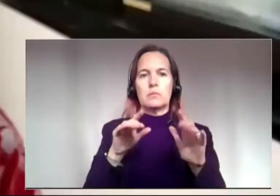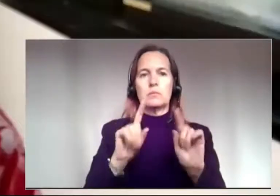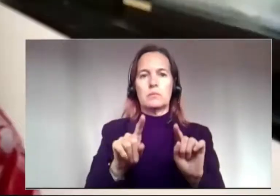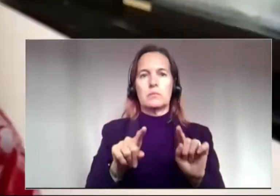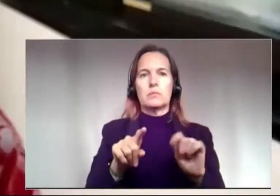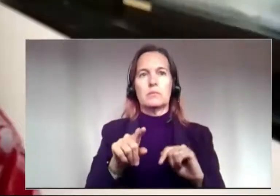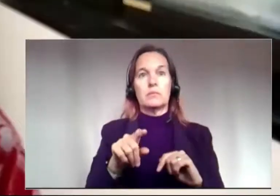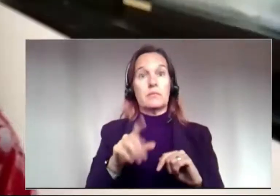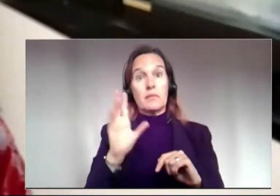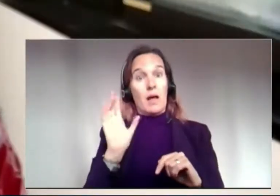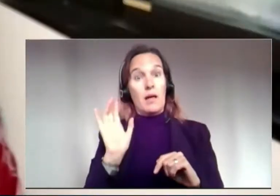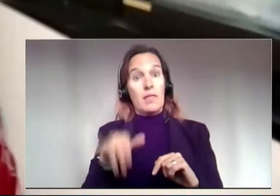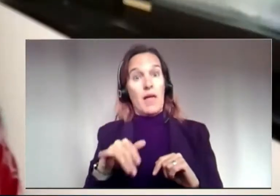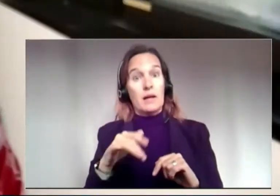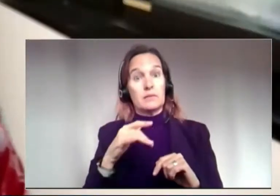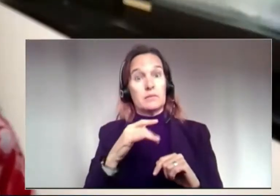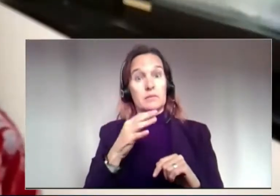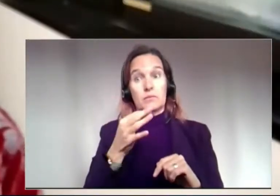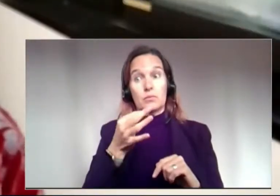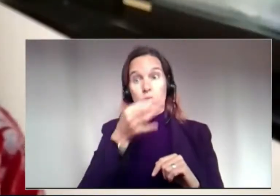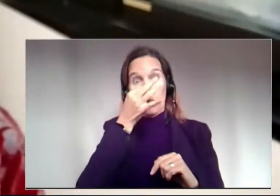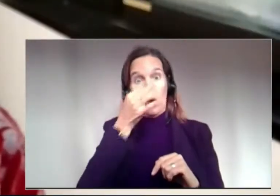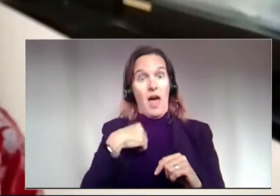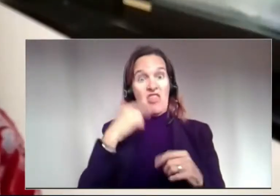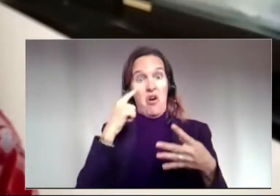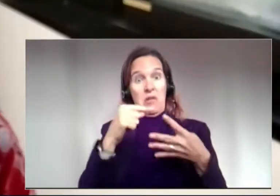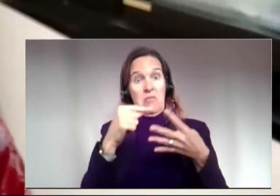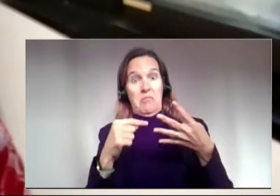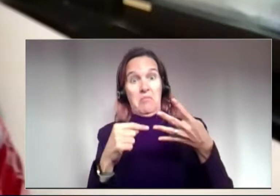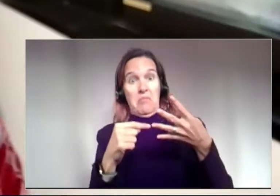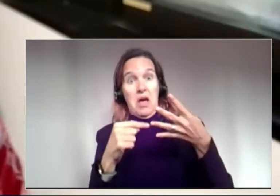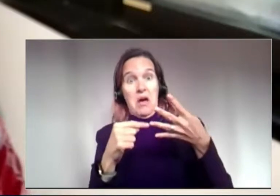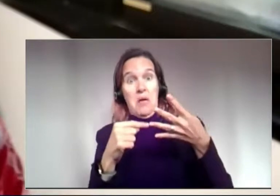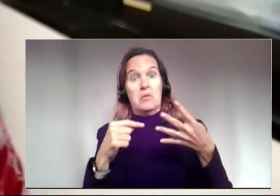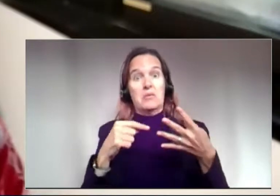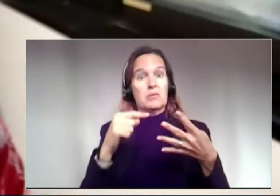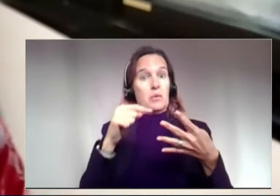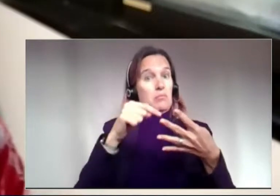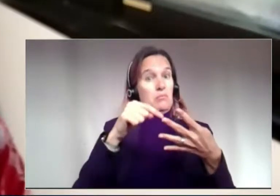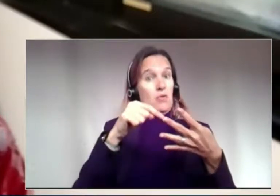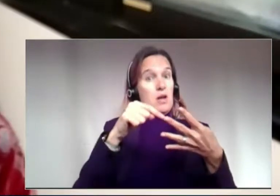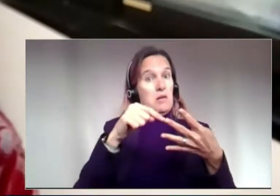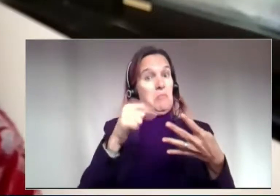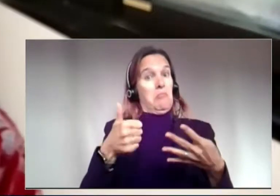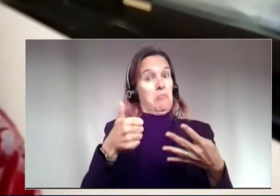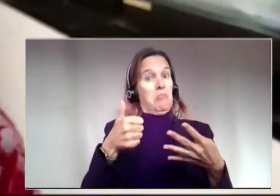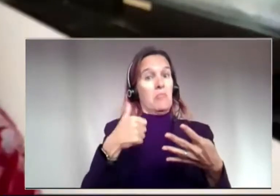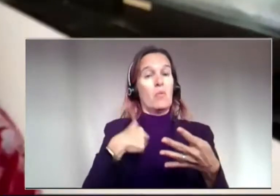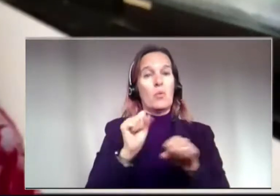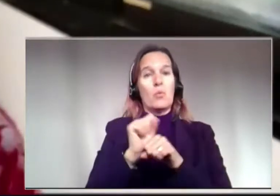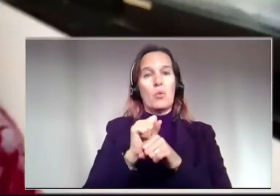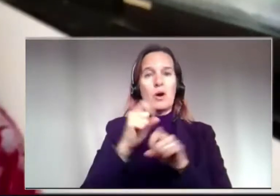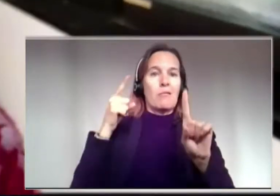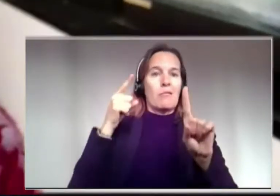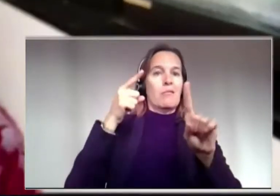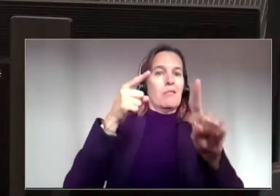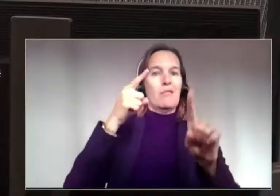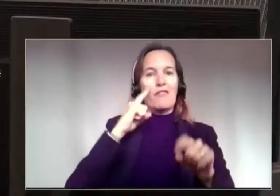would have said when you first asked the question. So the red tier, next tier, let's work for that. That's good